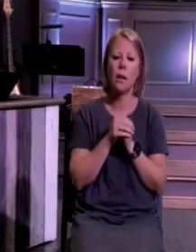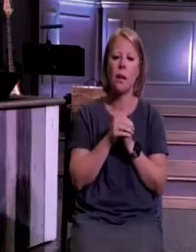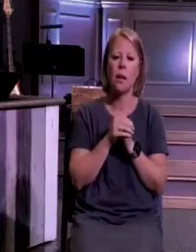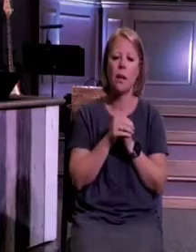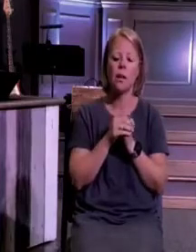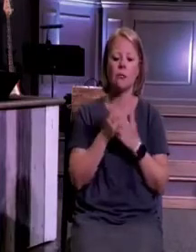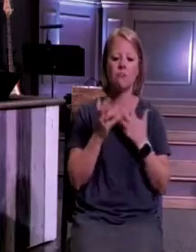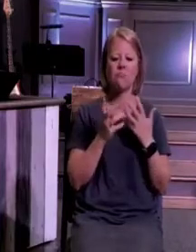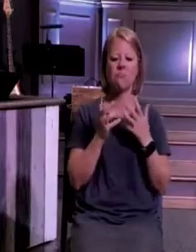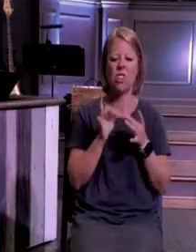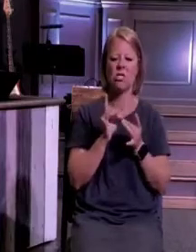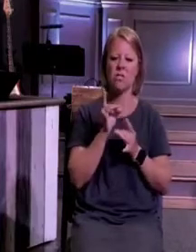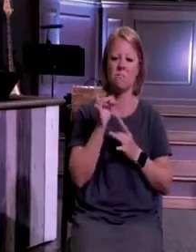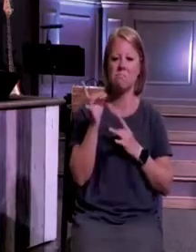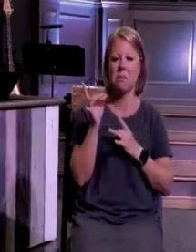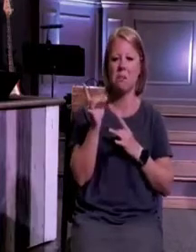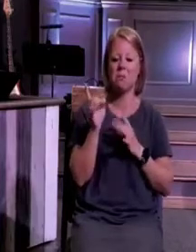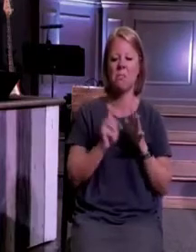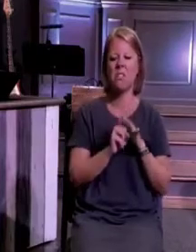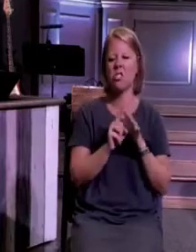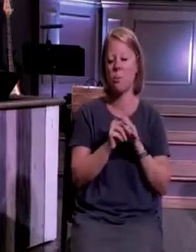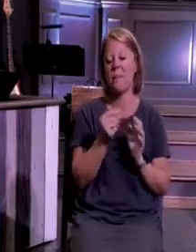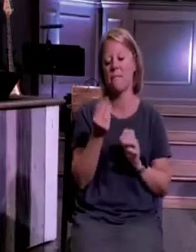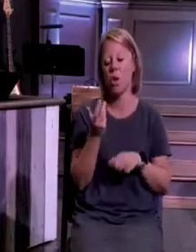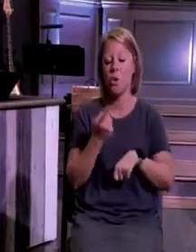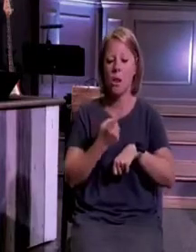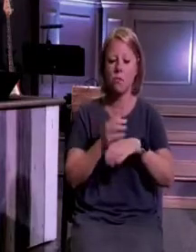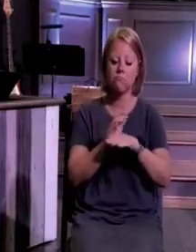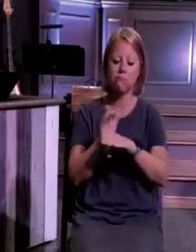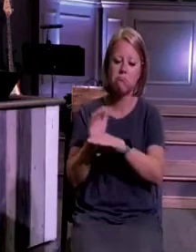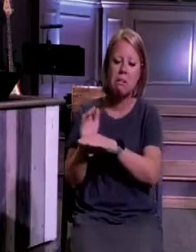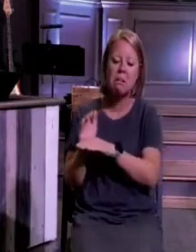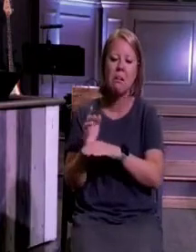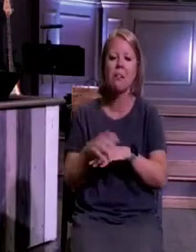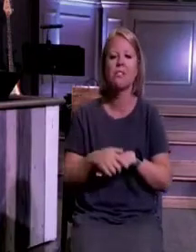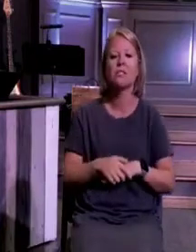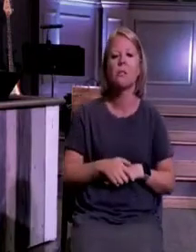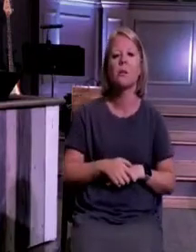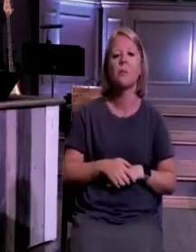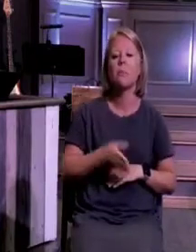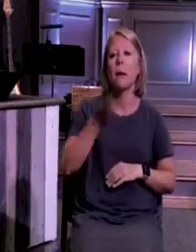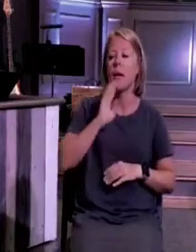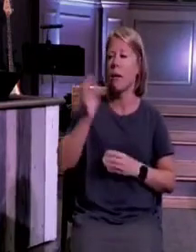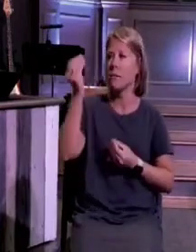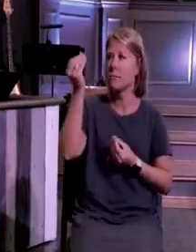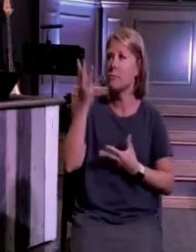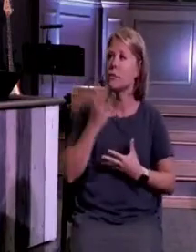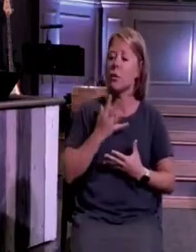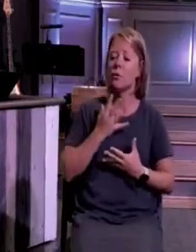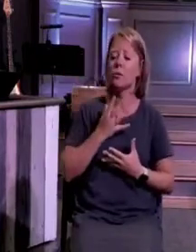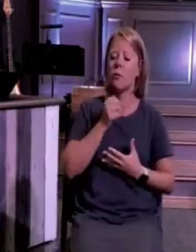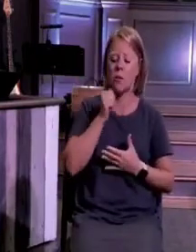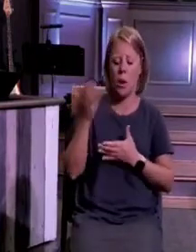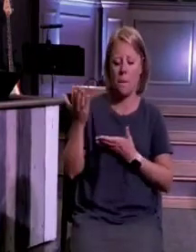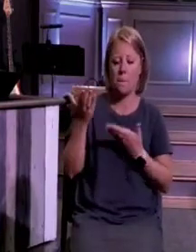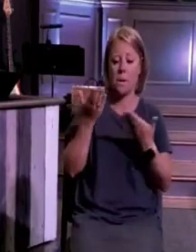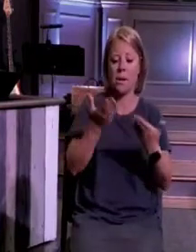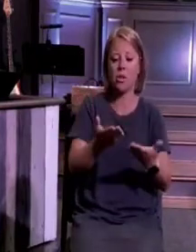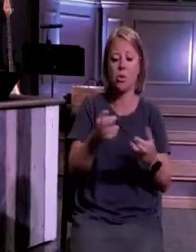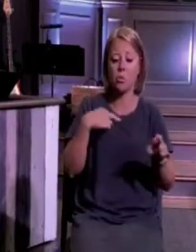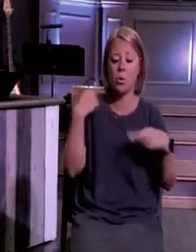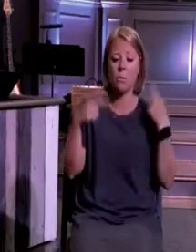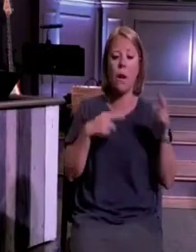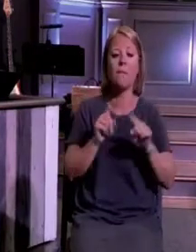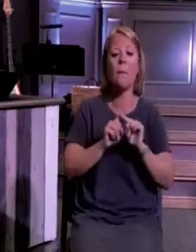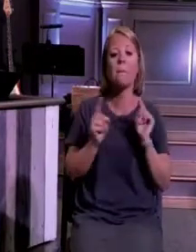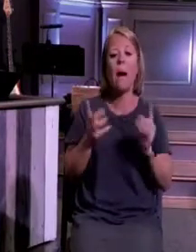say, oh, we're going to show up a few nights. But God said to me as he captured me, I'm not bringing you to a revival, but rather I want